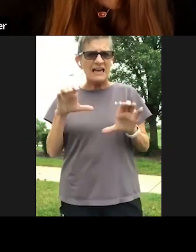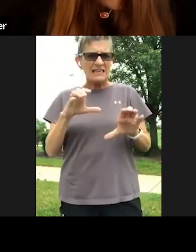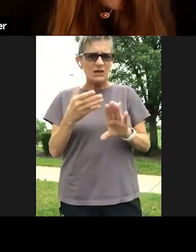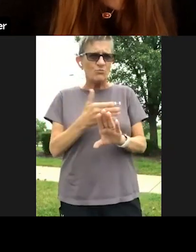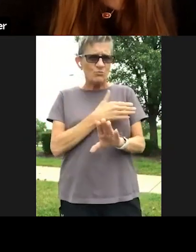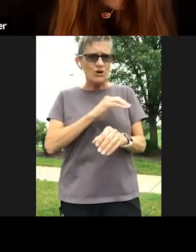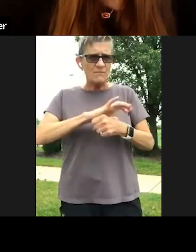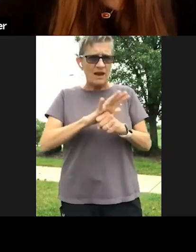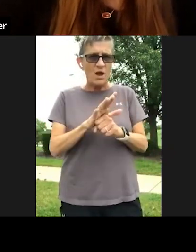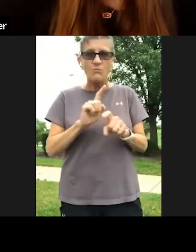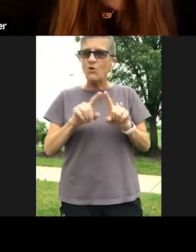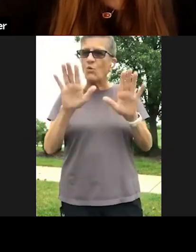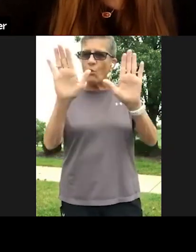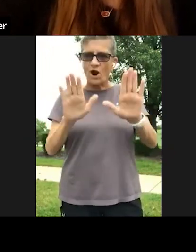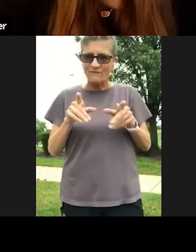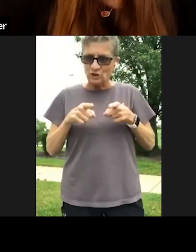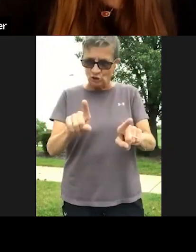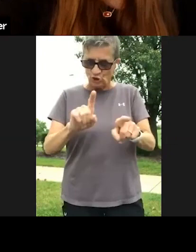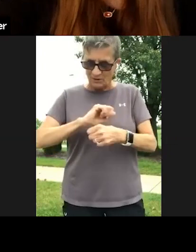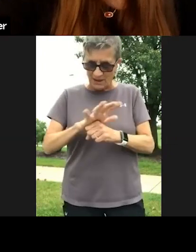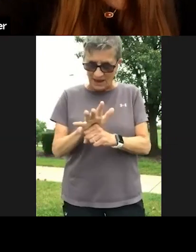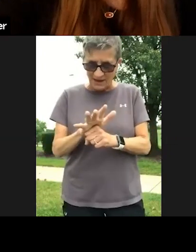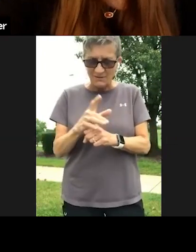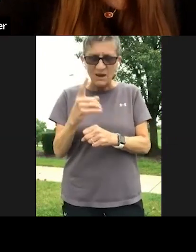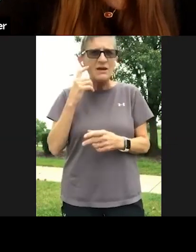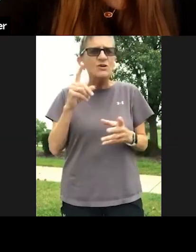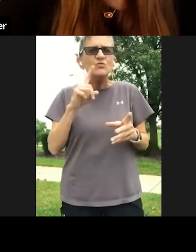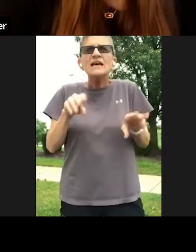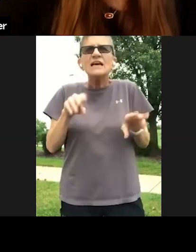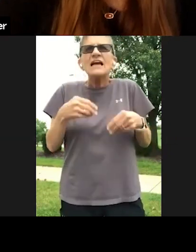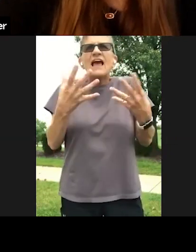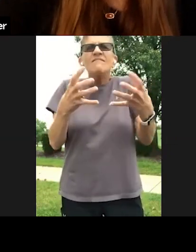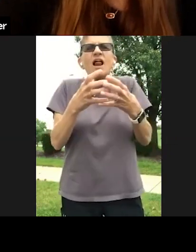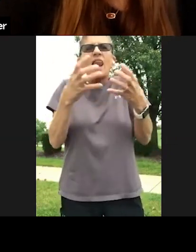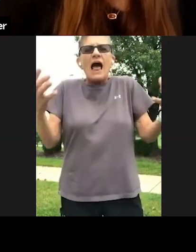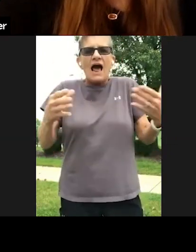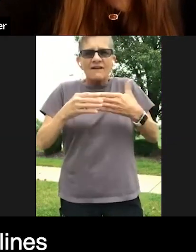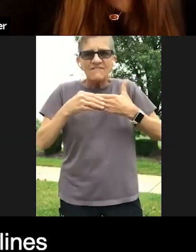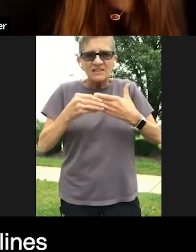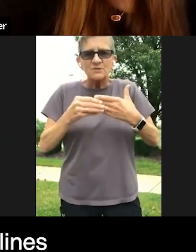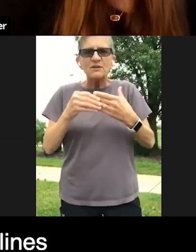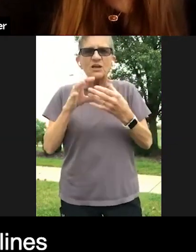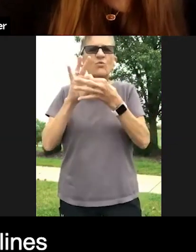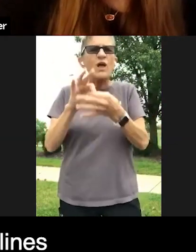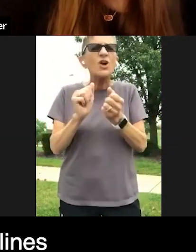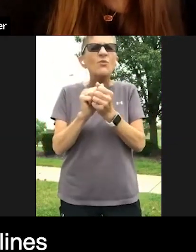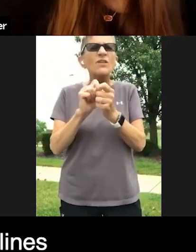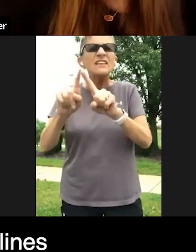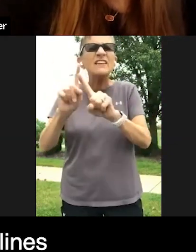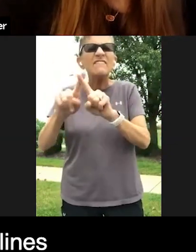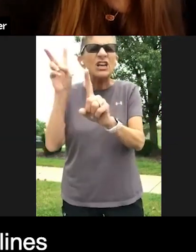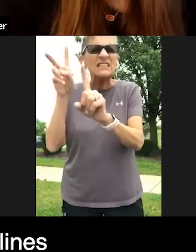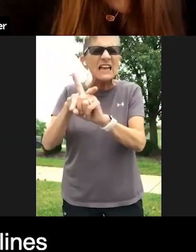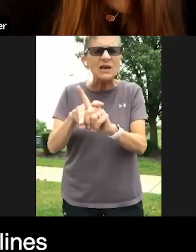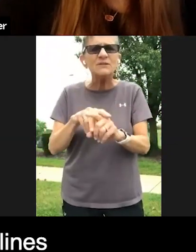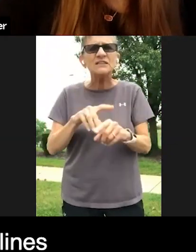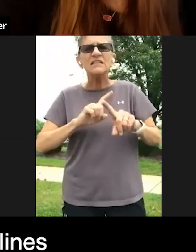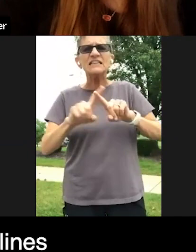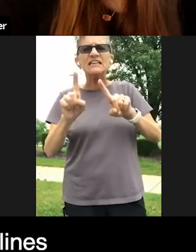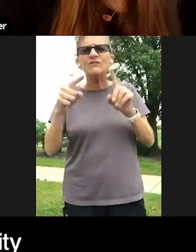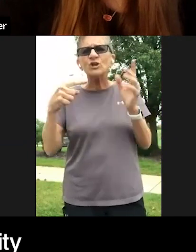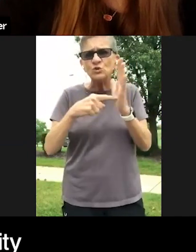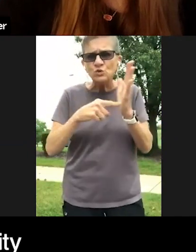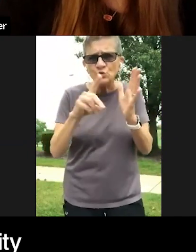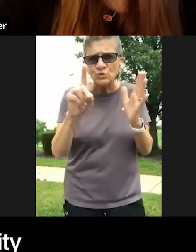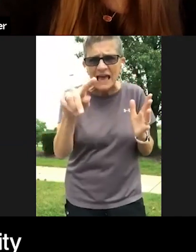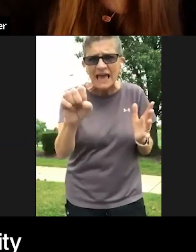during the pandemic because it gave all kinds of flexibility around different kinds of assignments and also different deadlines in a way that was